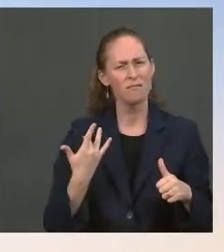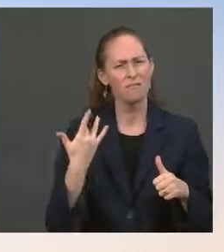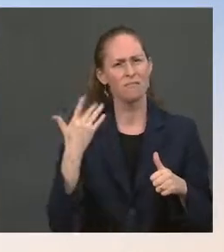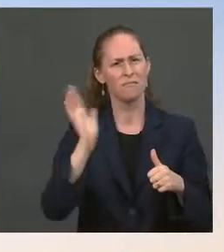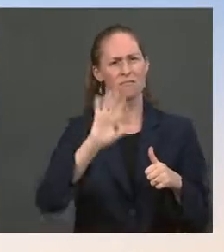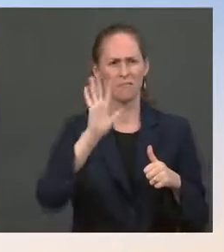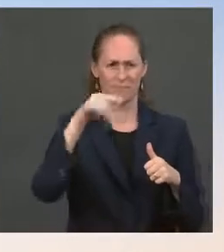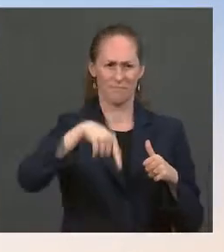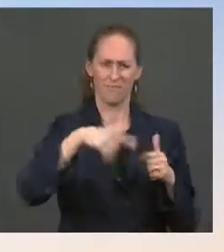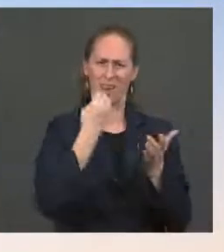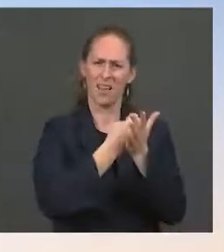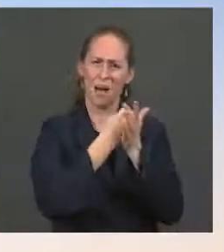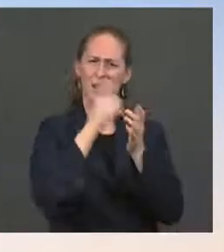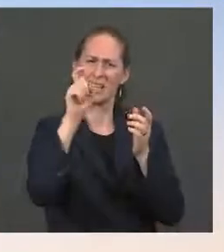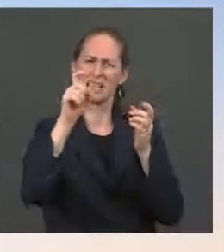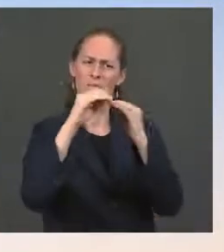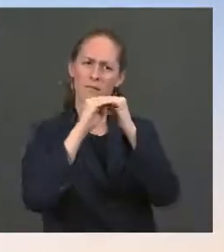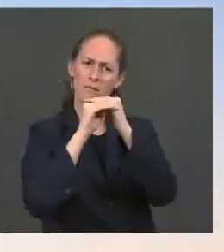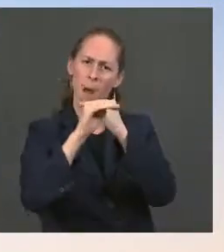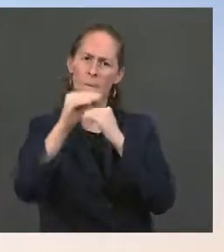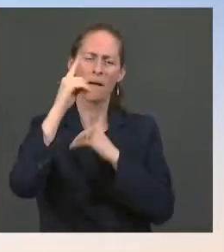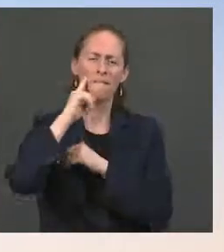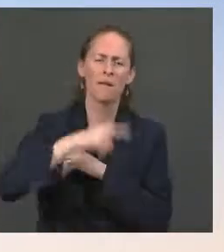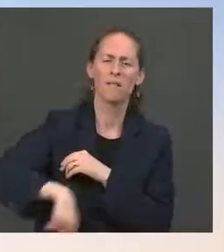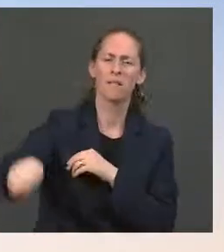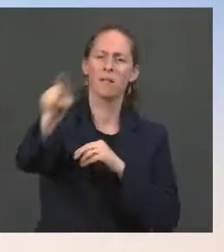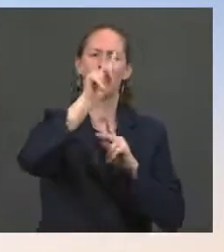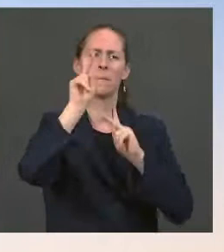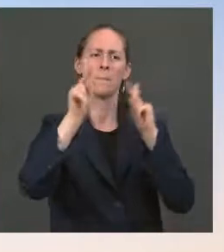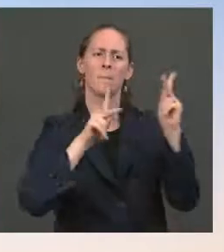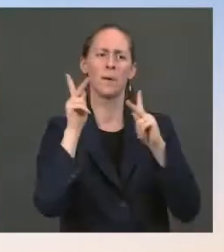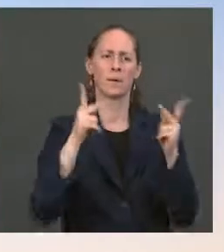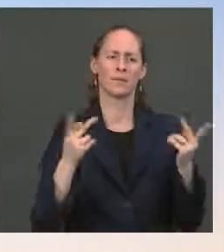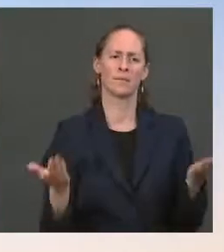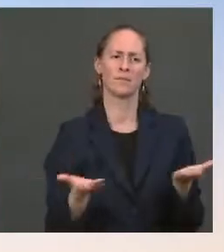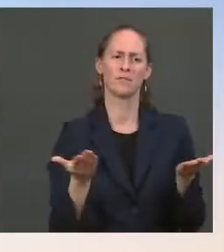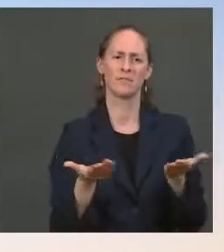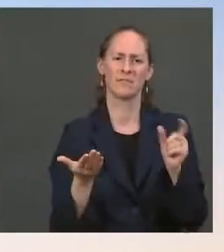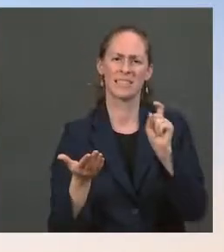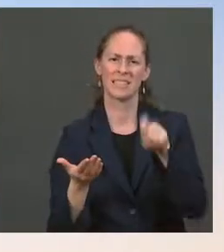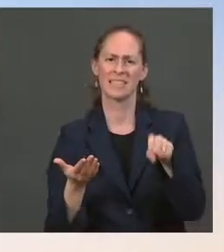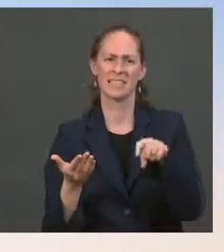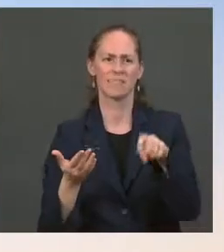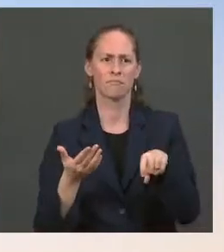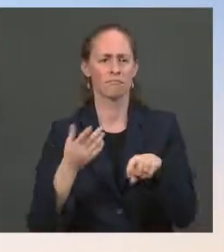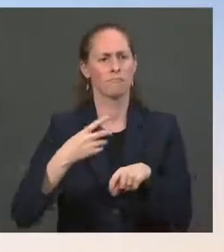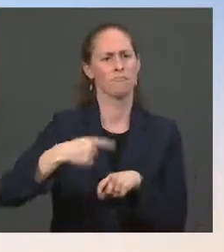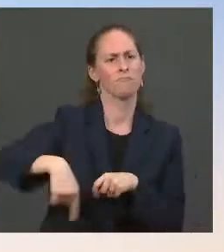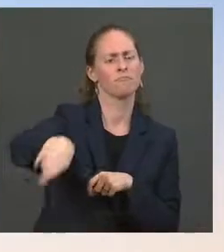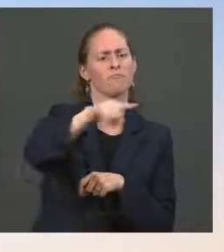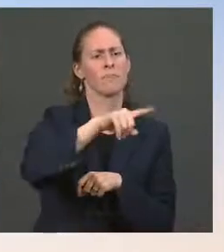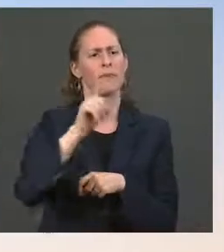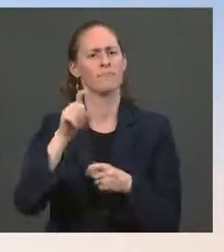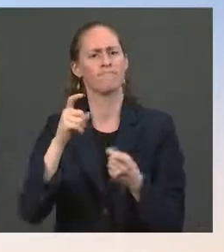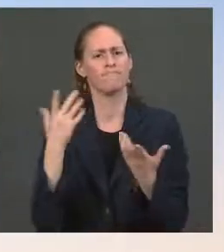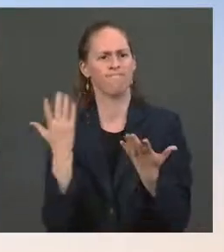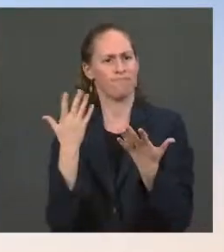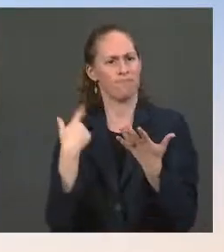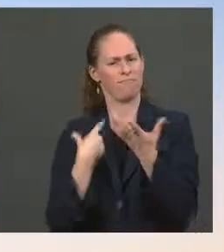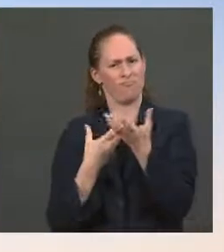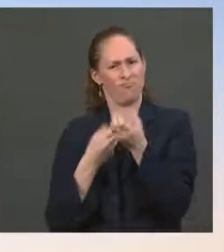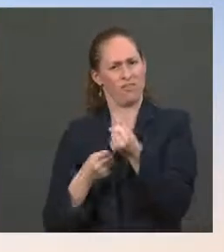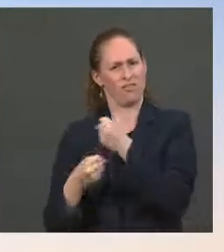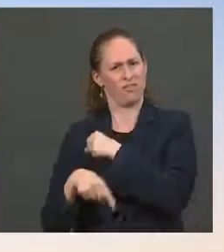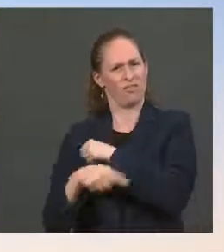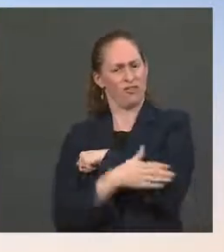security of the American people and the security and the full faith and credit of the United States? That's the president's point he was making this